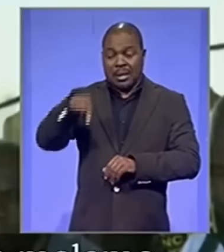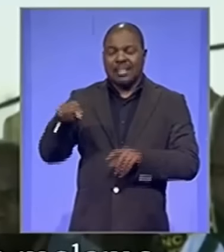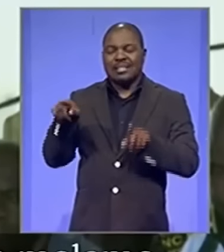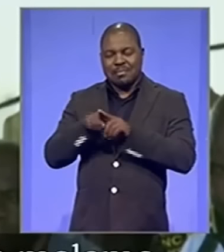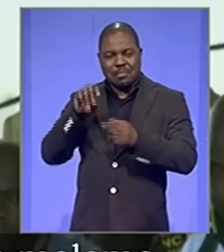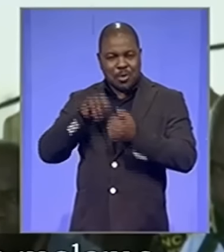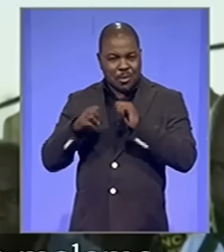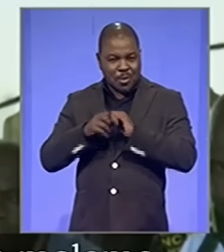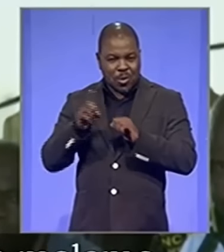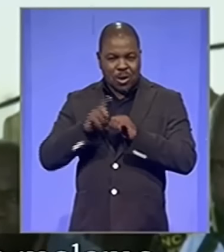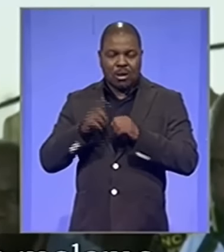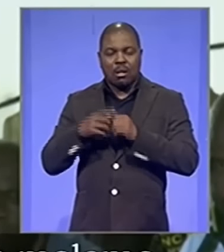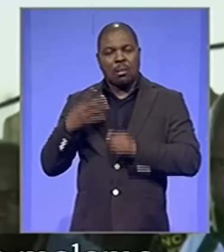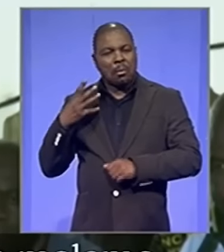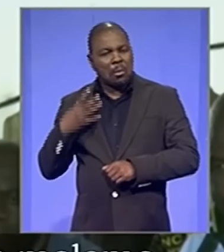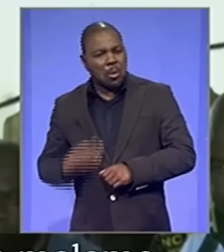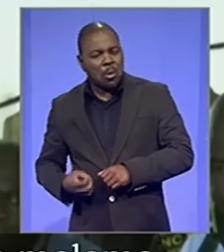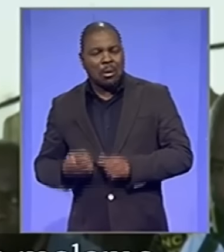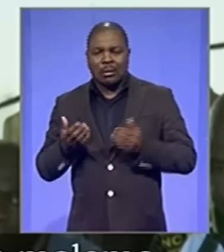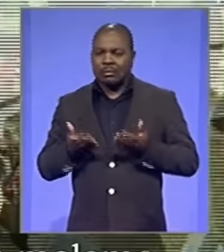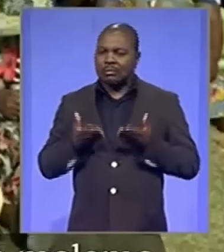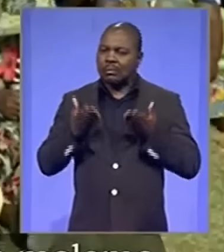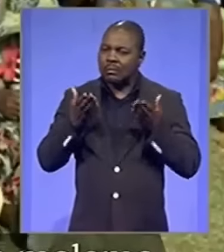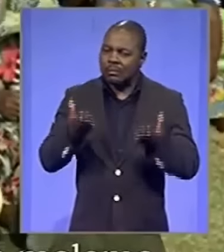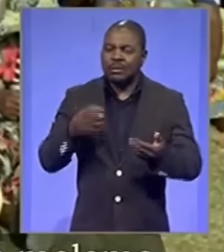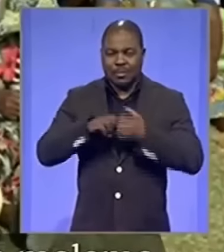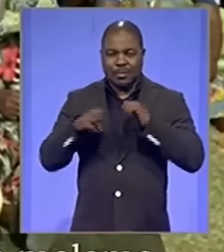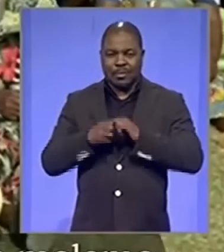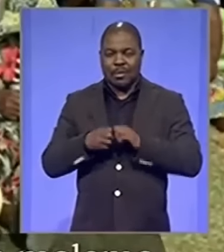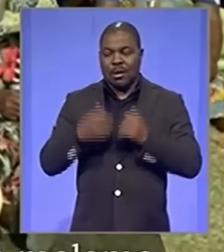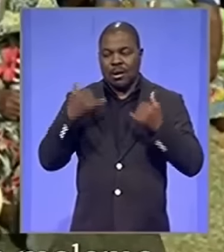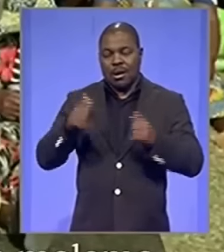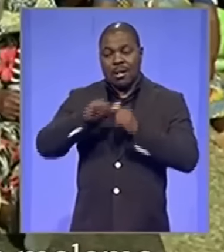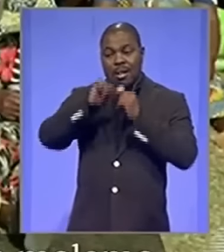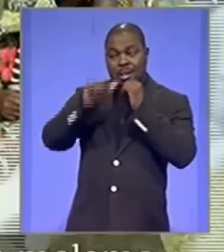le mathata a kabo ya ditirelo. Molaetša wa mafelelo ge go lebile dikgethong ke wa